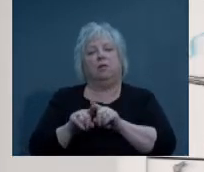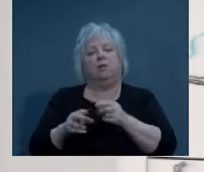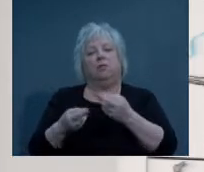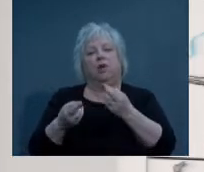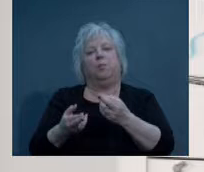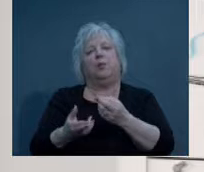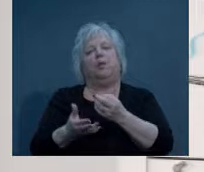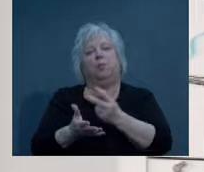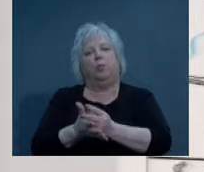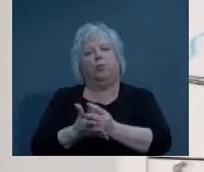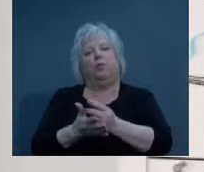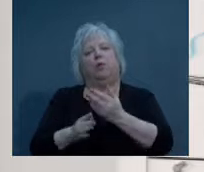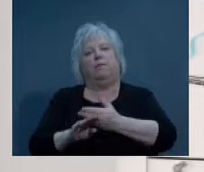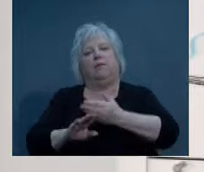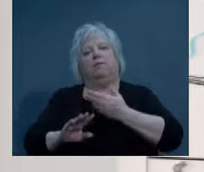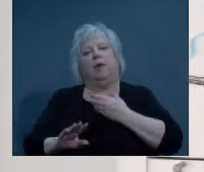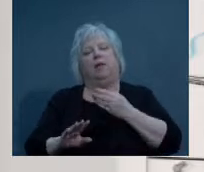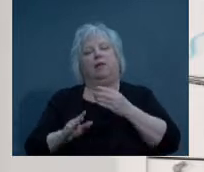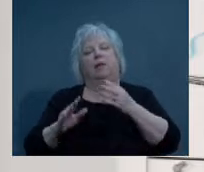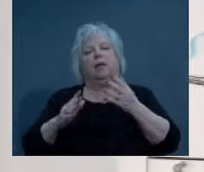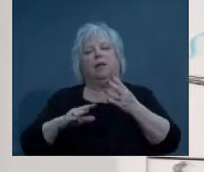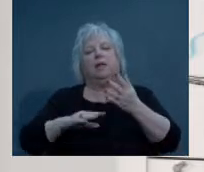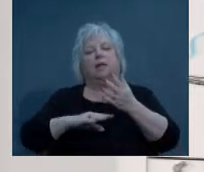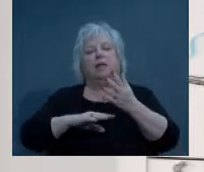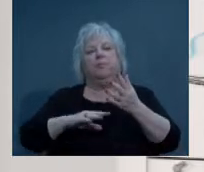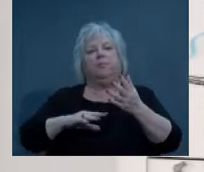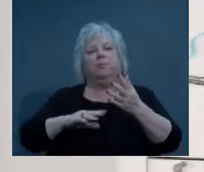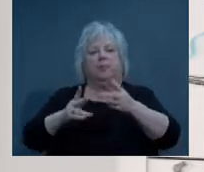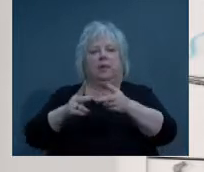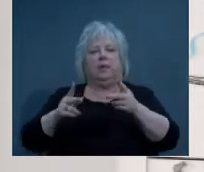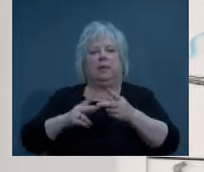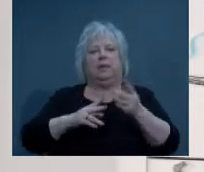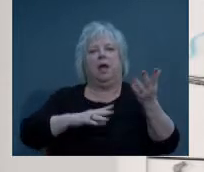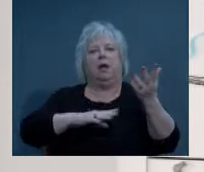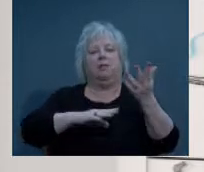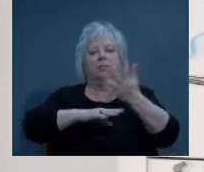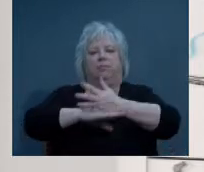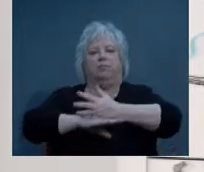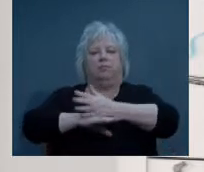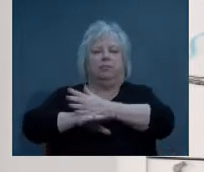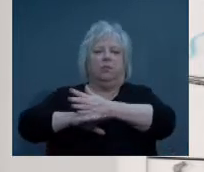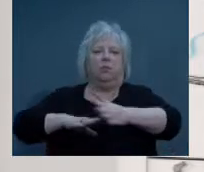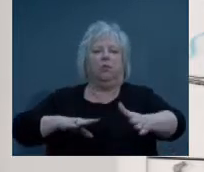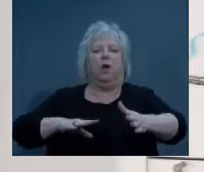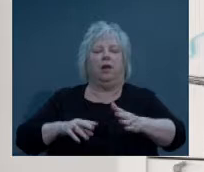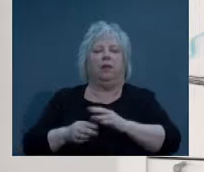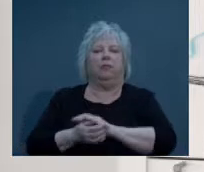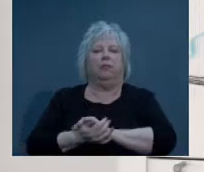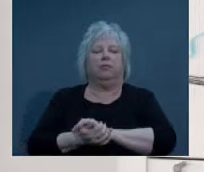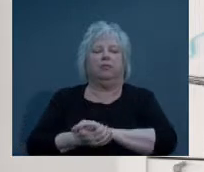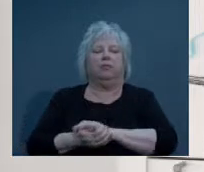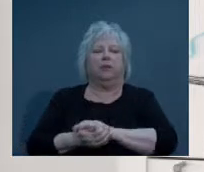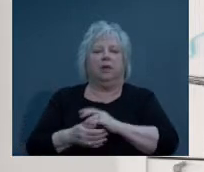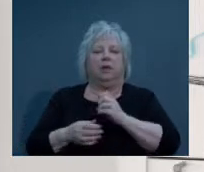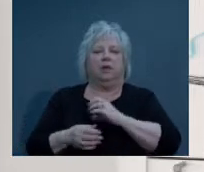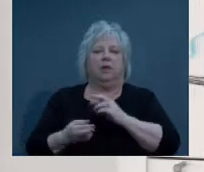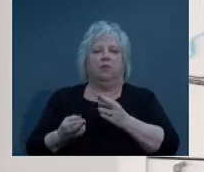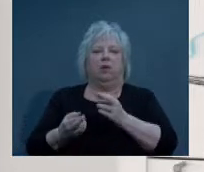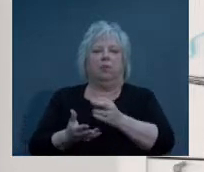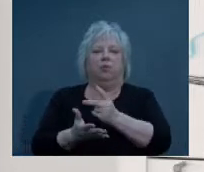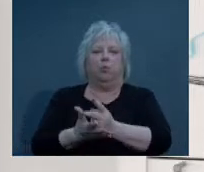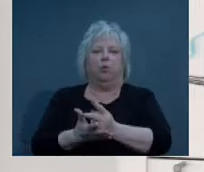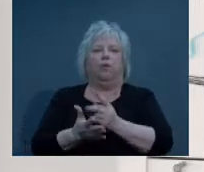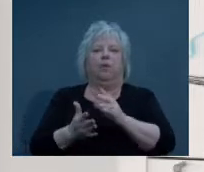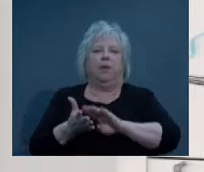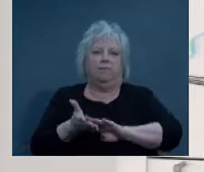allow advanced site grading of the entire site with the issuance of a grading permit for Lot B-1A. Staff recommends